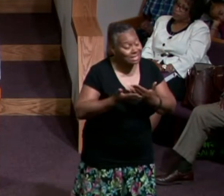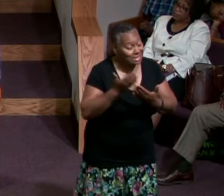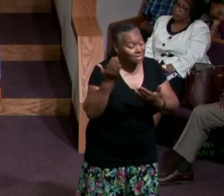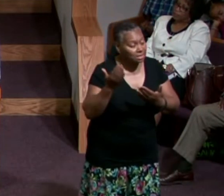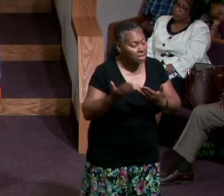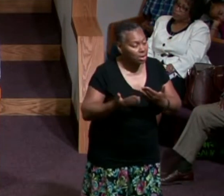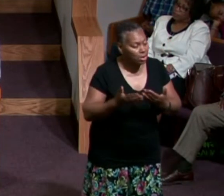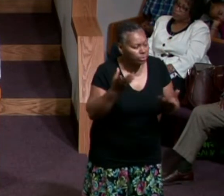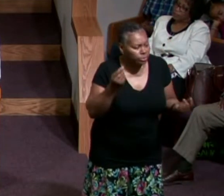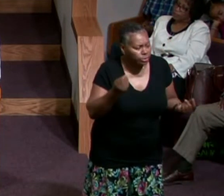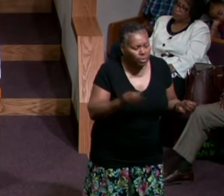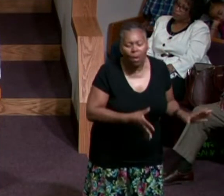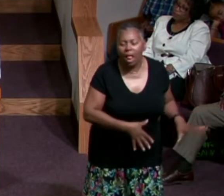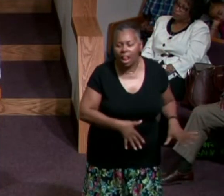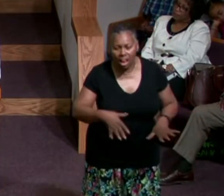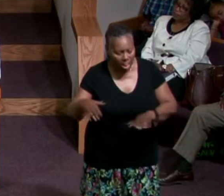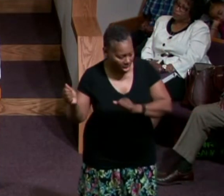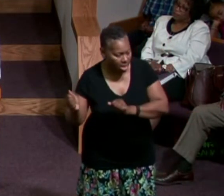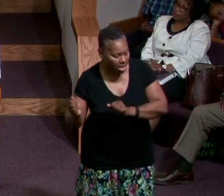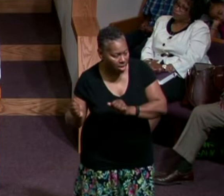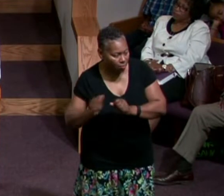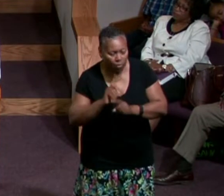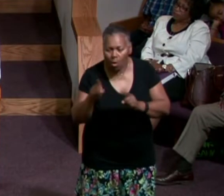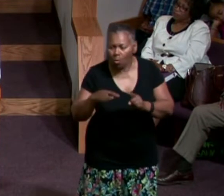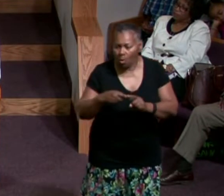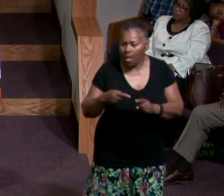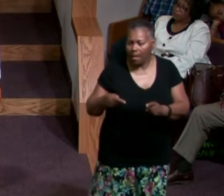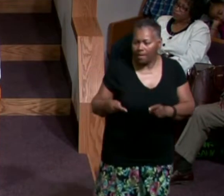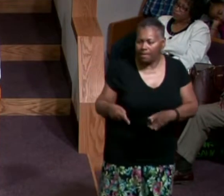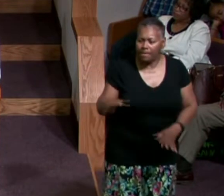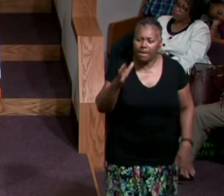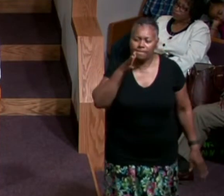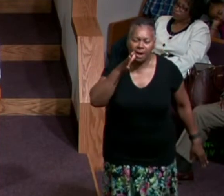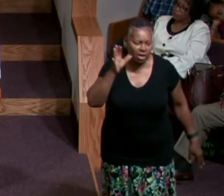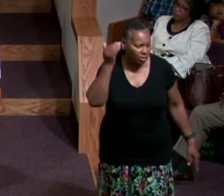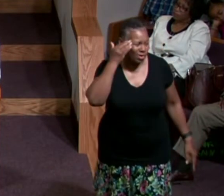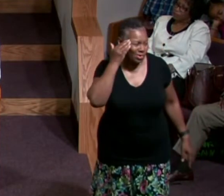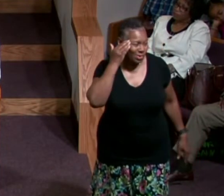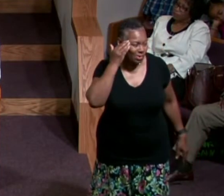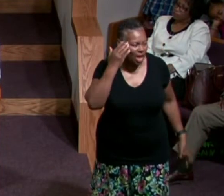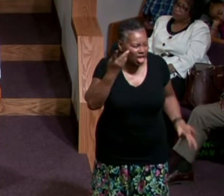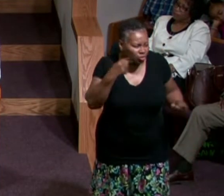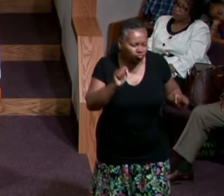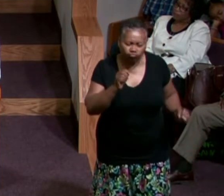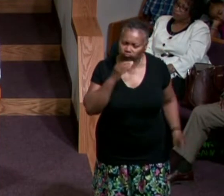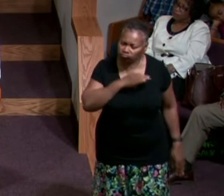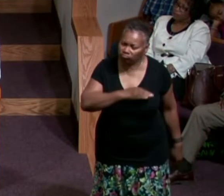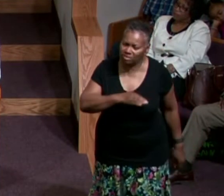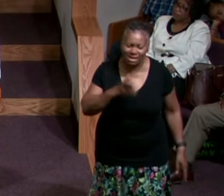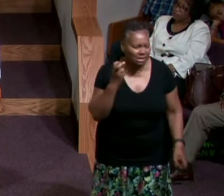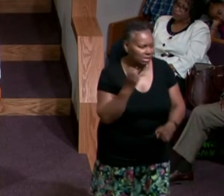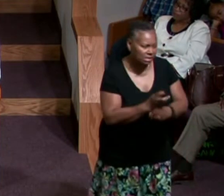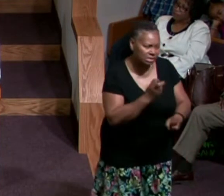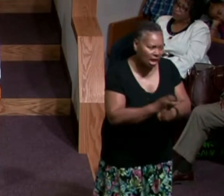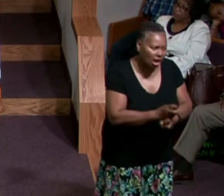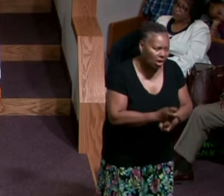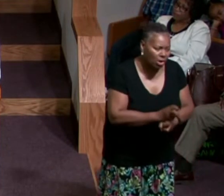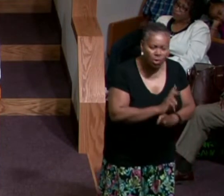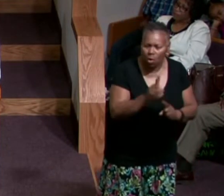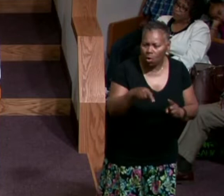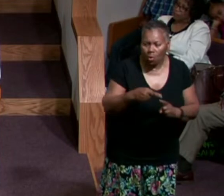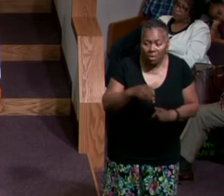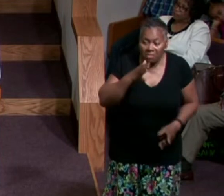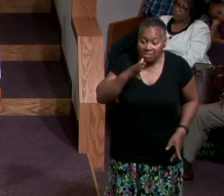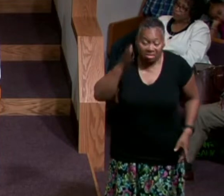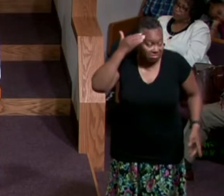leave when the mother knew and tried to deceive him. It's generally harder when the mother had